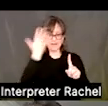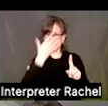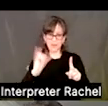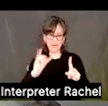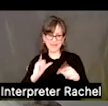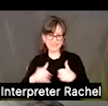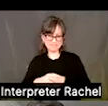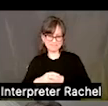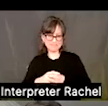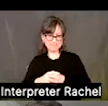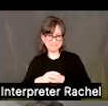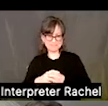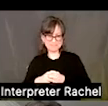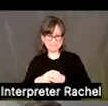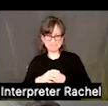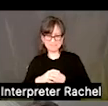Next slide.